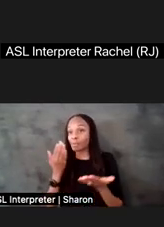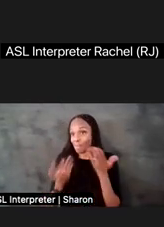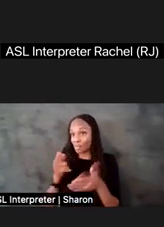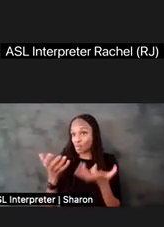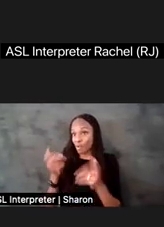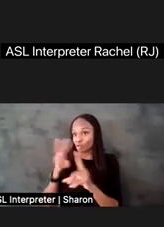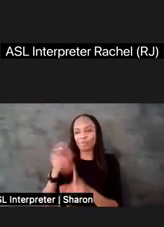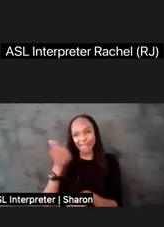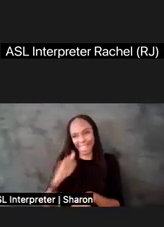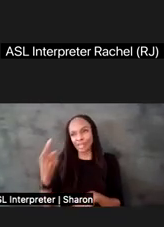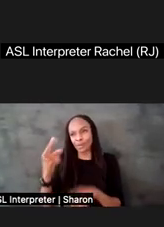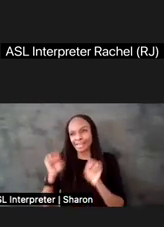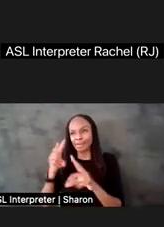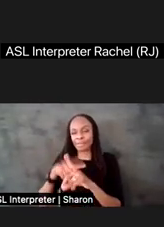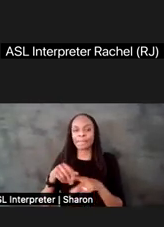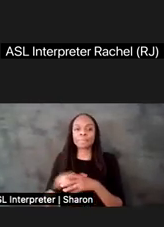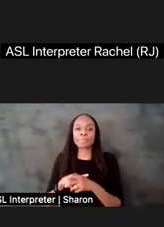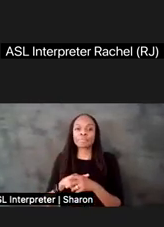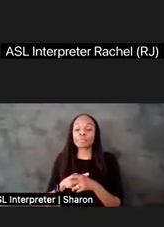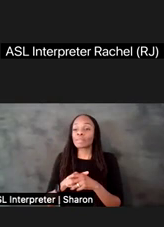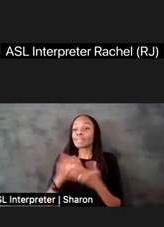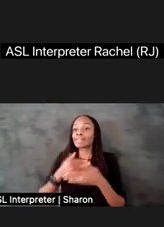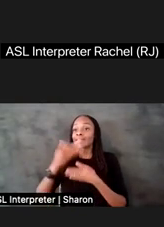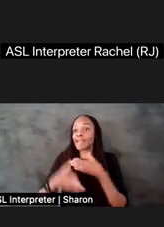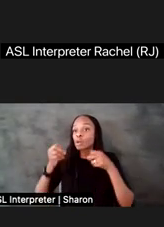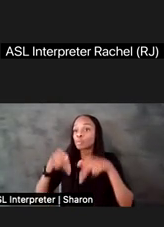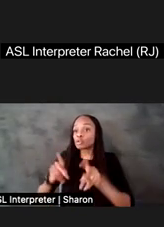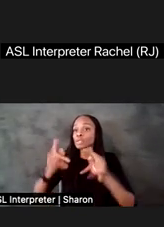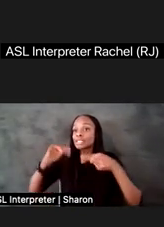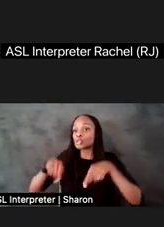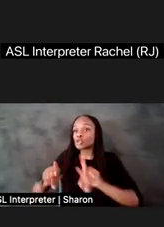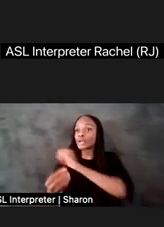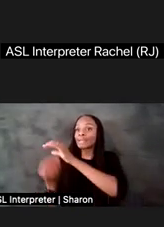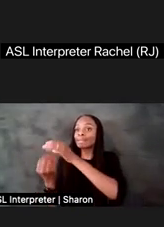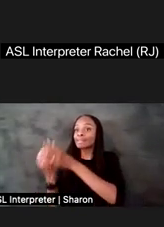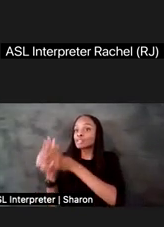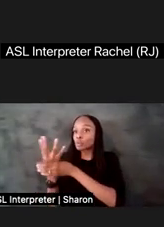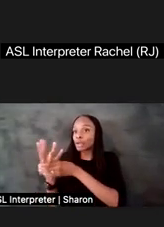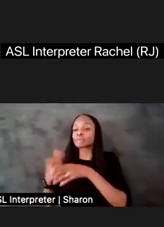you can apply. The next opportunity is going to be in the spring, and we are